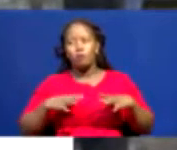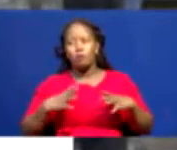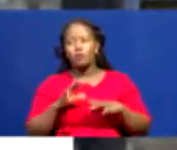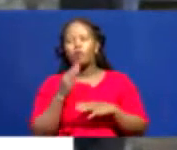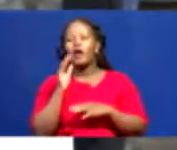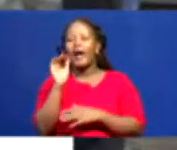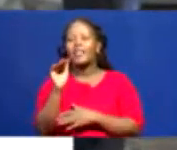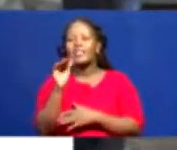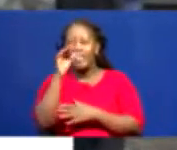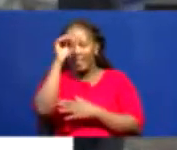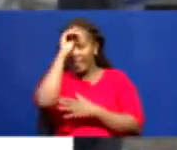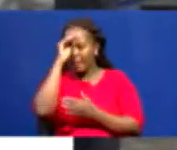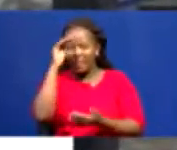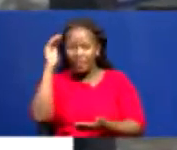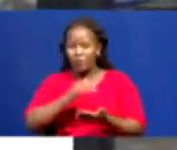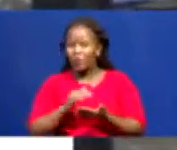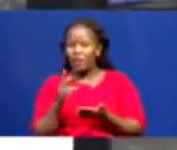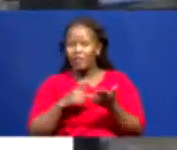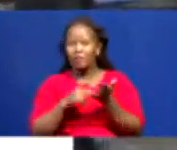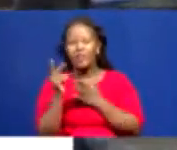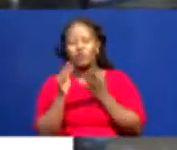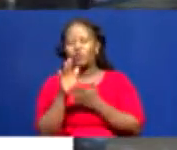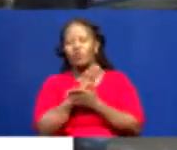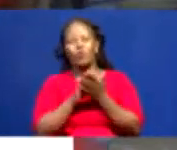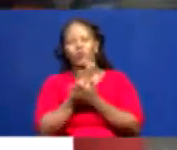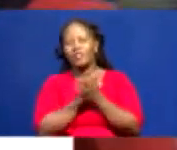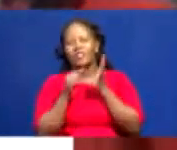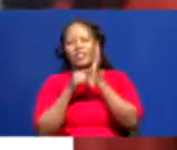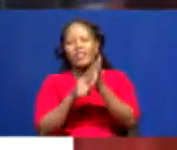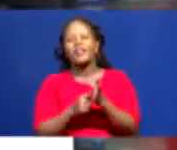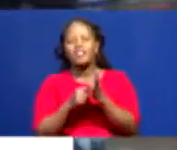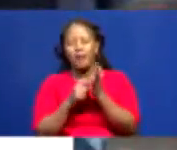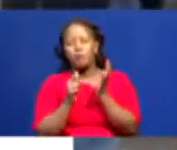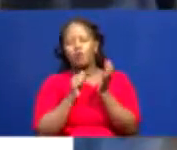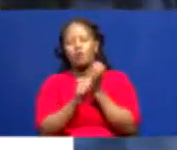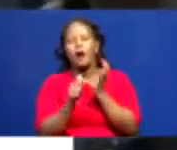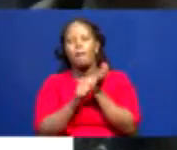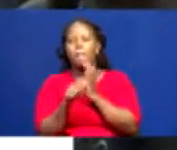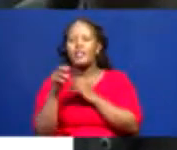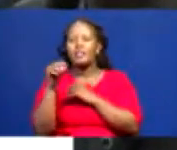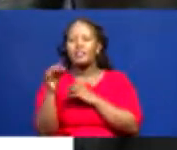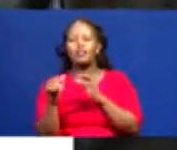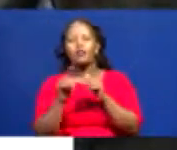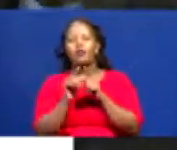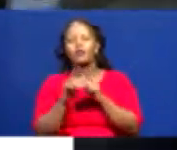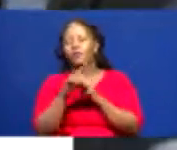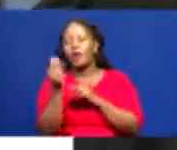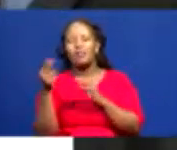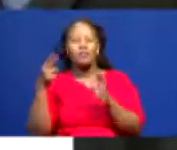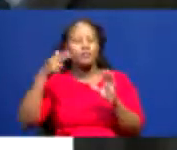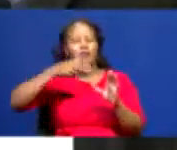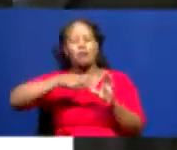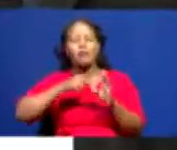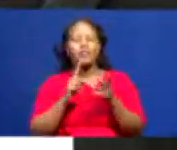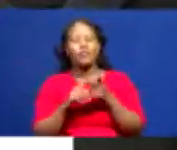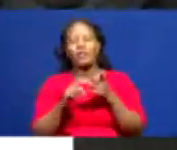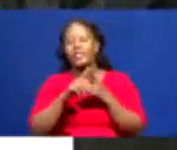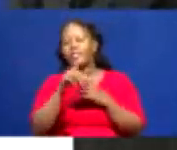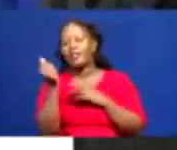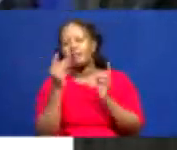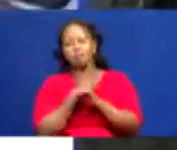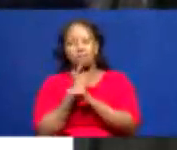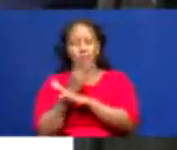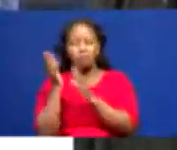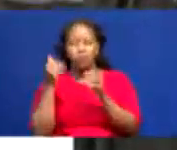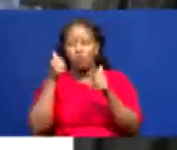government to lower the prices of basic commodities like maize flour and the soaring prices of petrol, diesel, and paraffin that